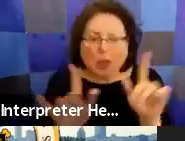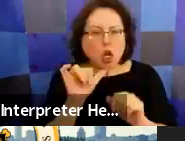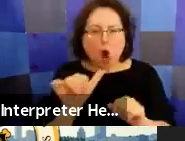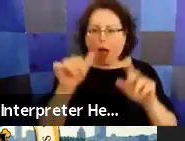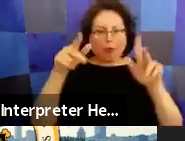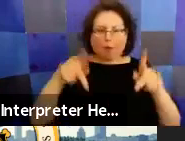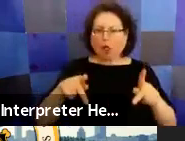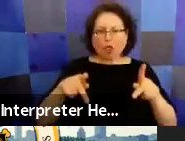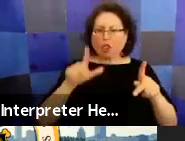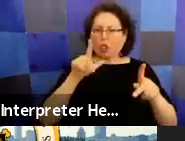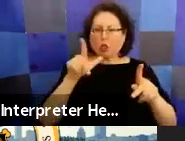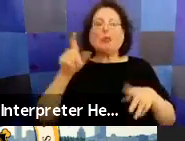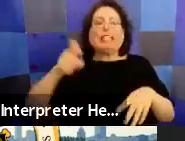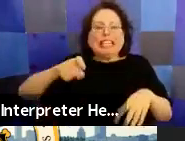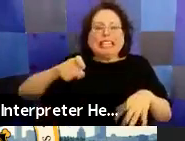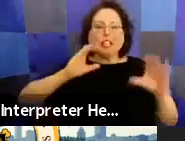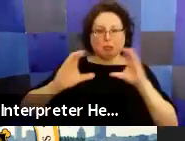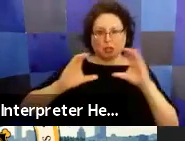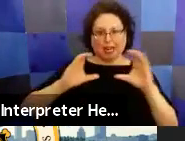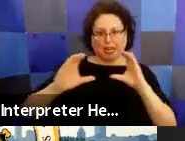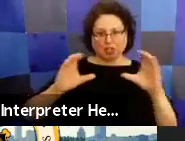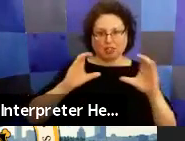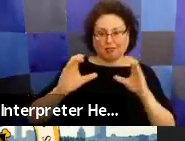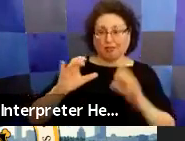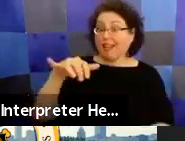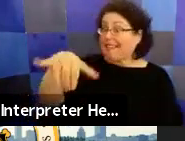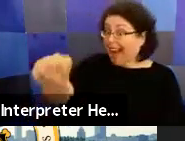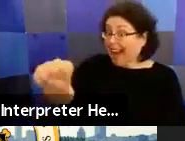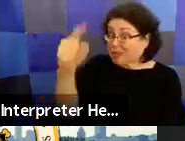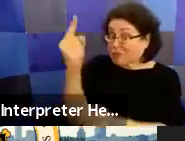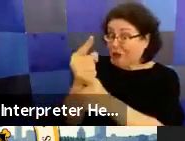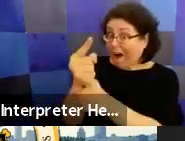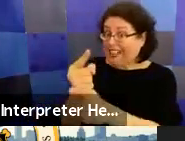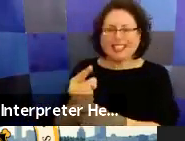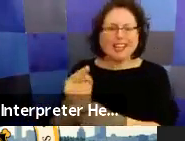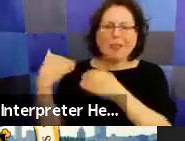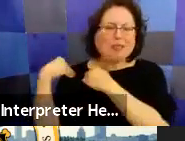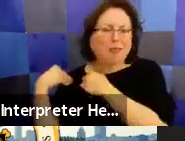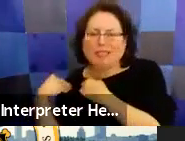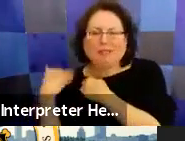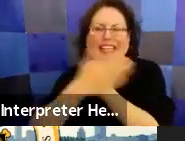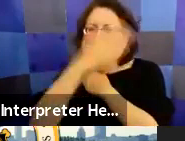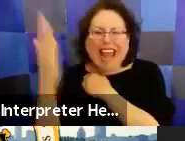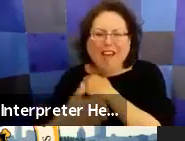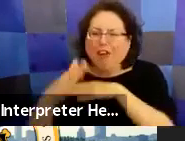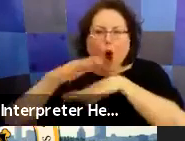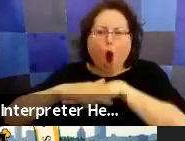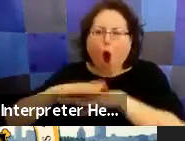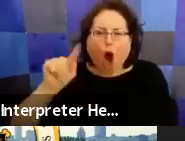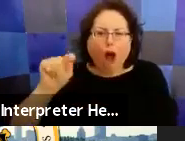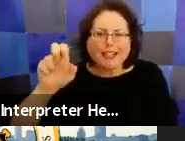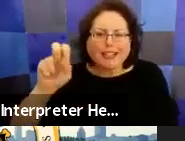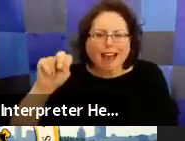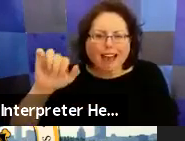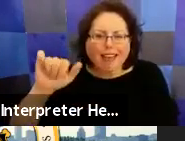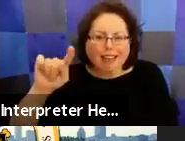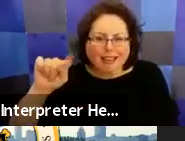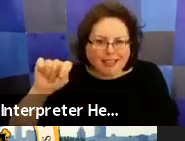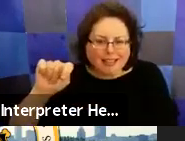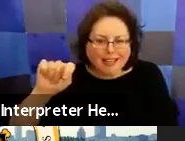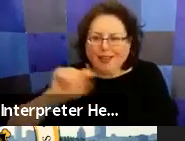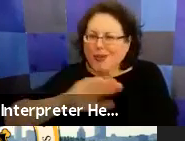needs the interpretation. Yes. So the onus should never be on the tenant. The onus should never be